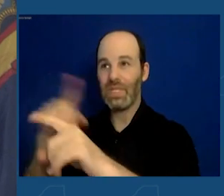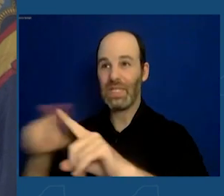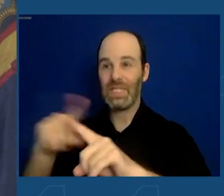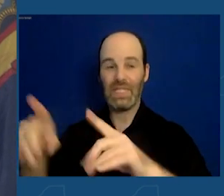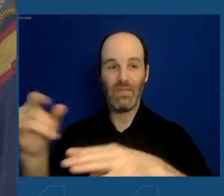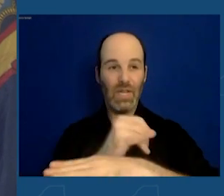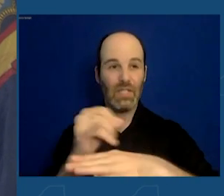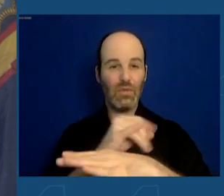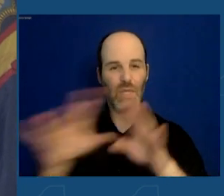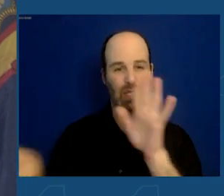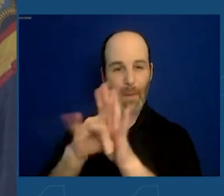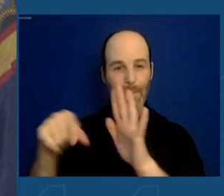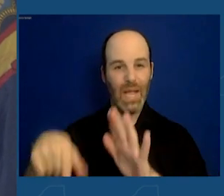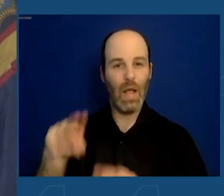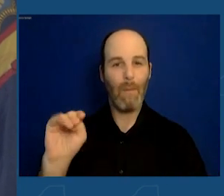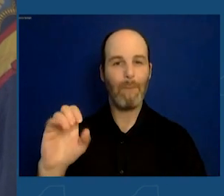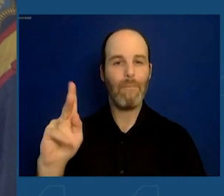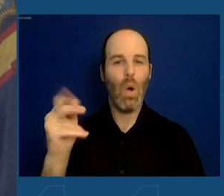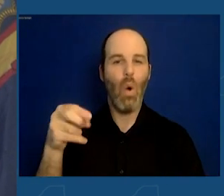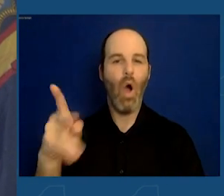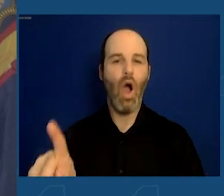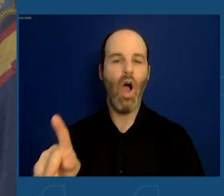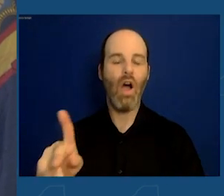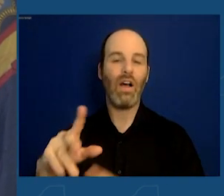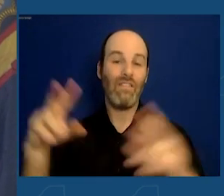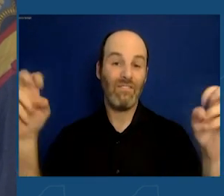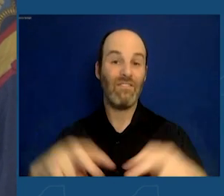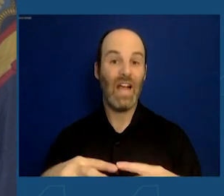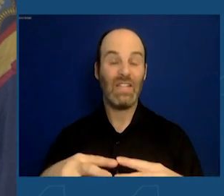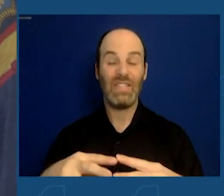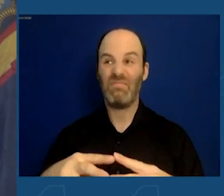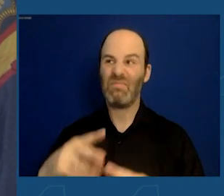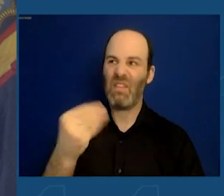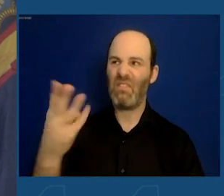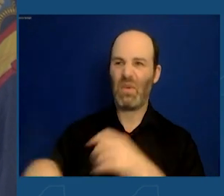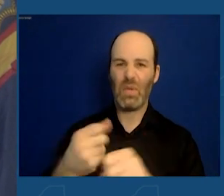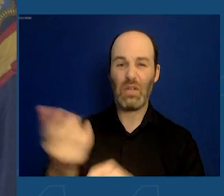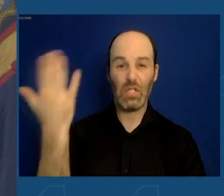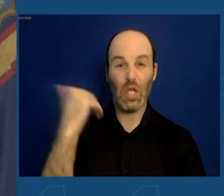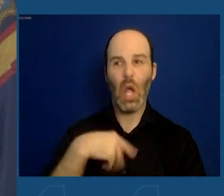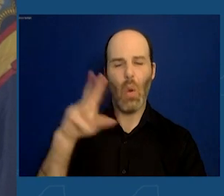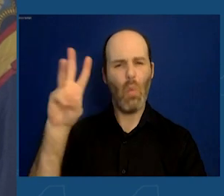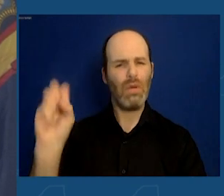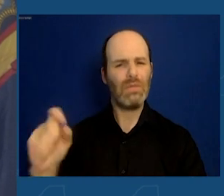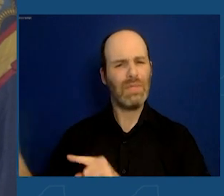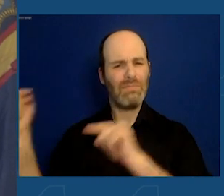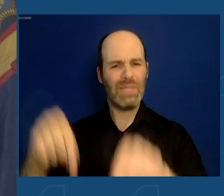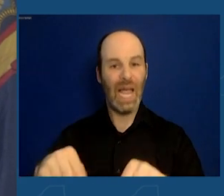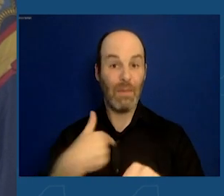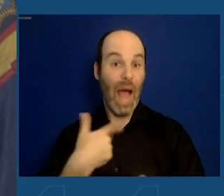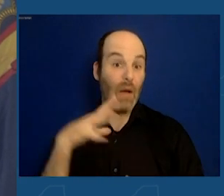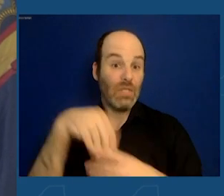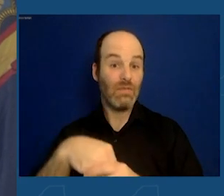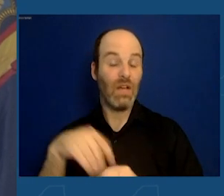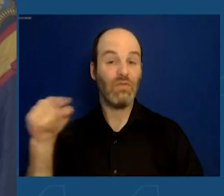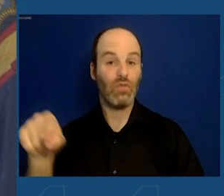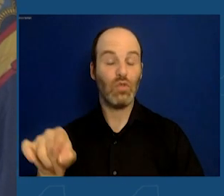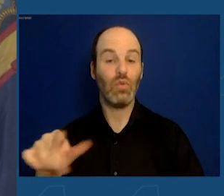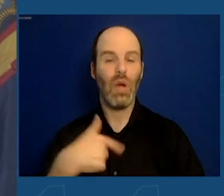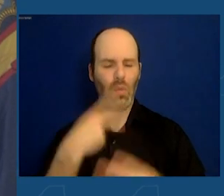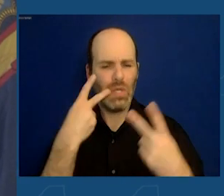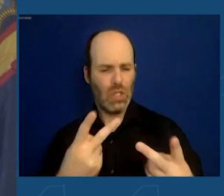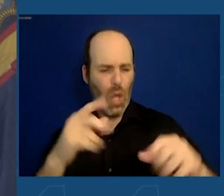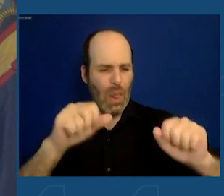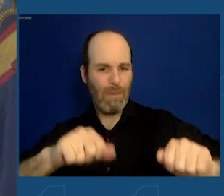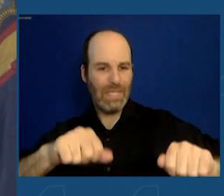Valley. A few years ago, Wolfspeed visited this location, and I was part of that team, and we saw the potential. And